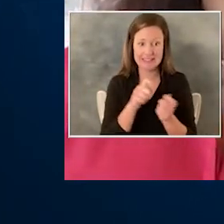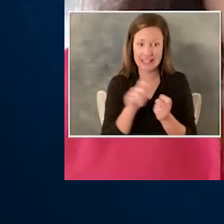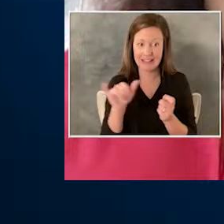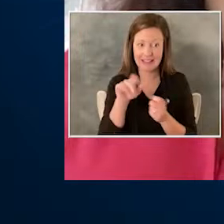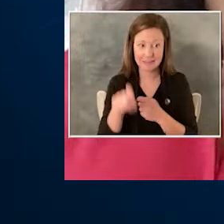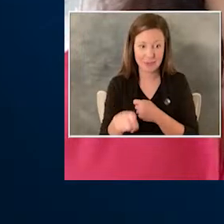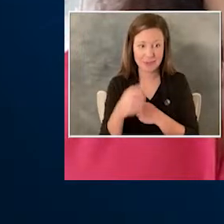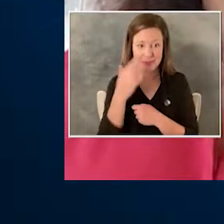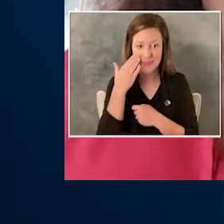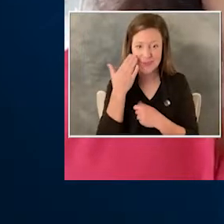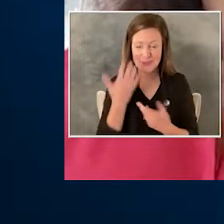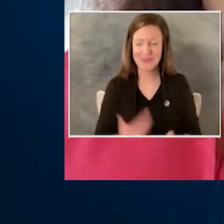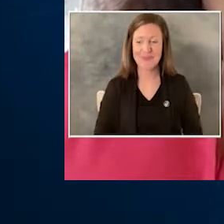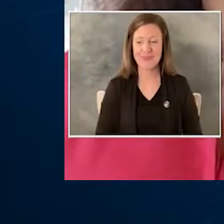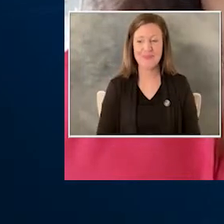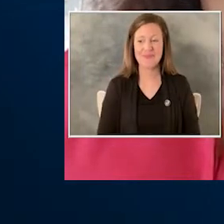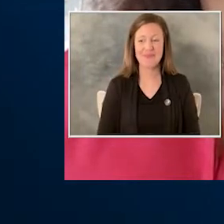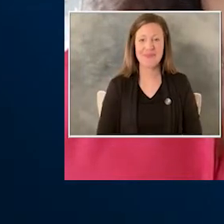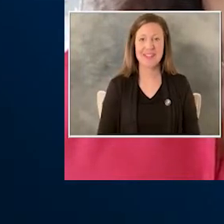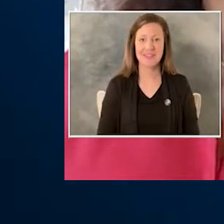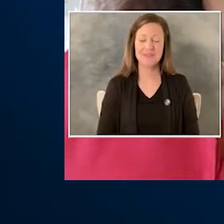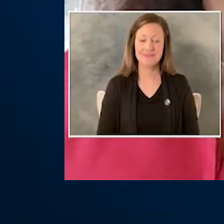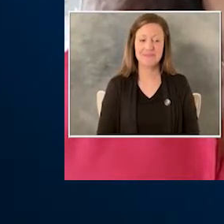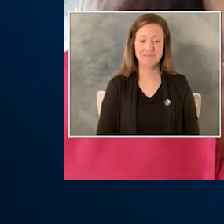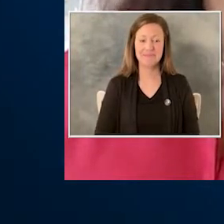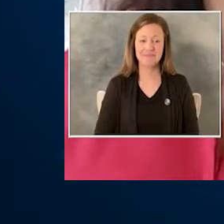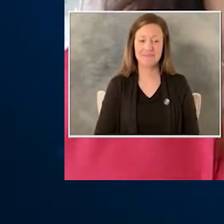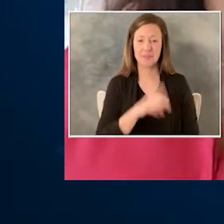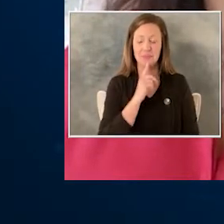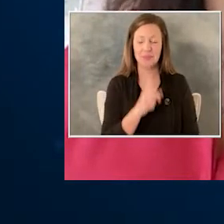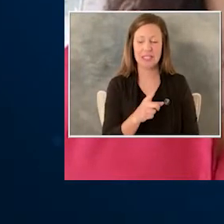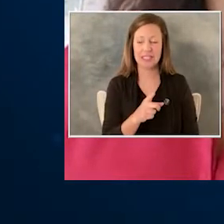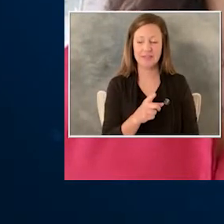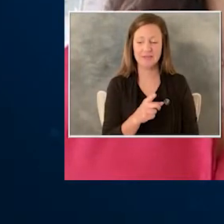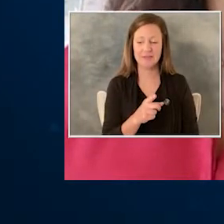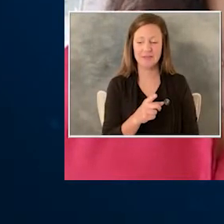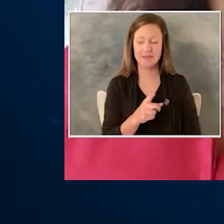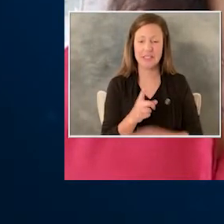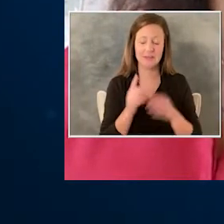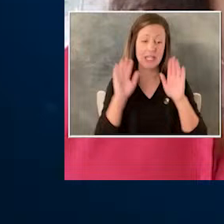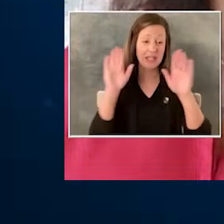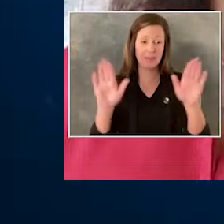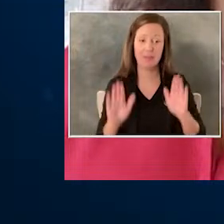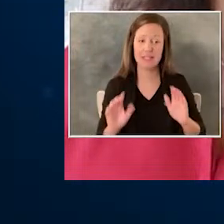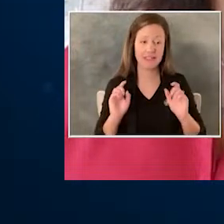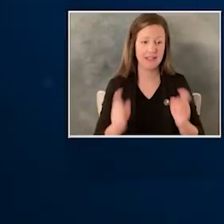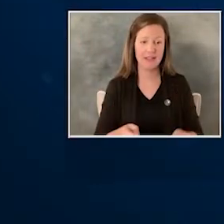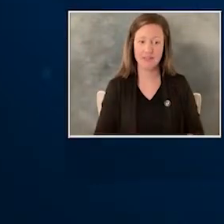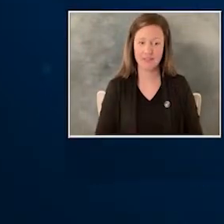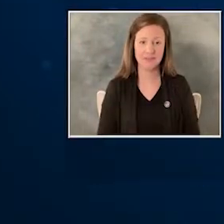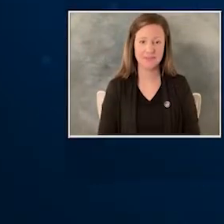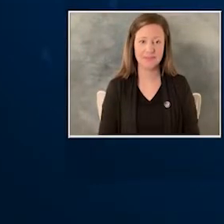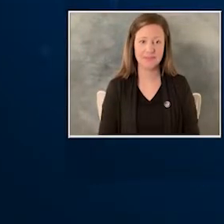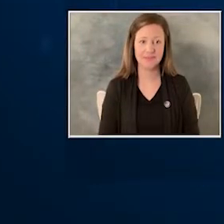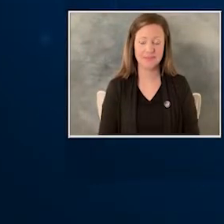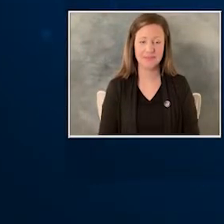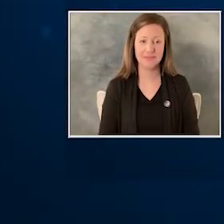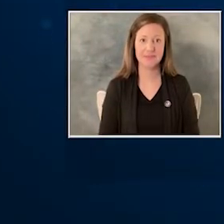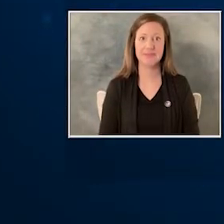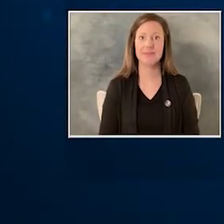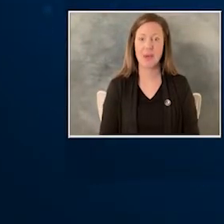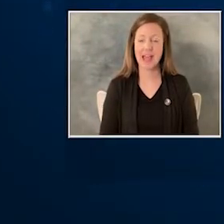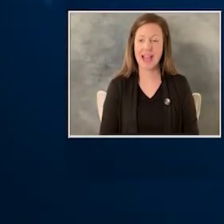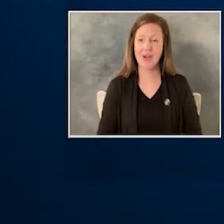you know. So it has been truly a gift. What a full life we are